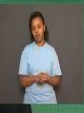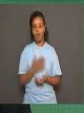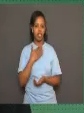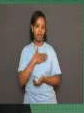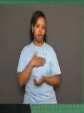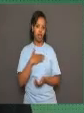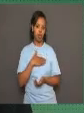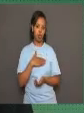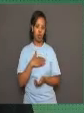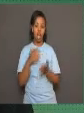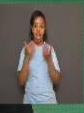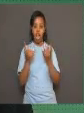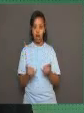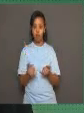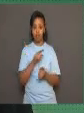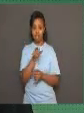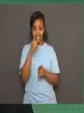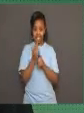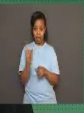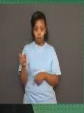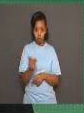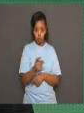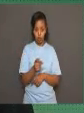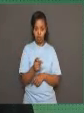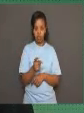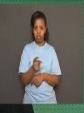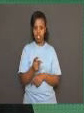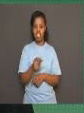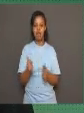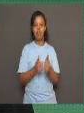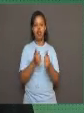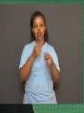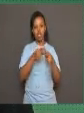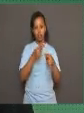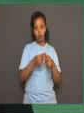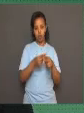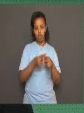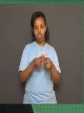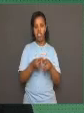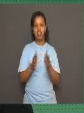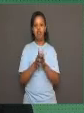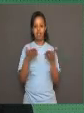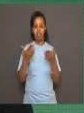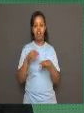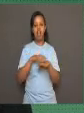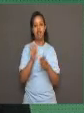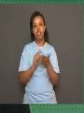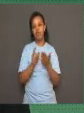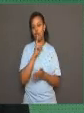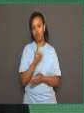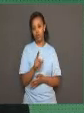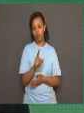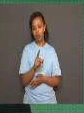Please make sure to write down the following names in your notebooks.